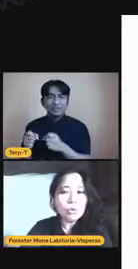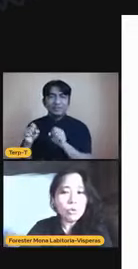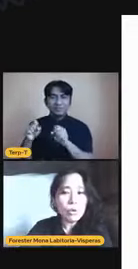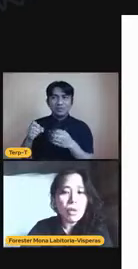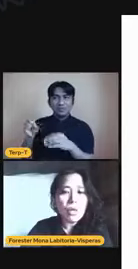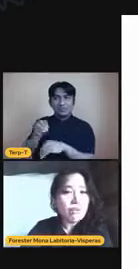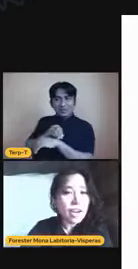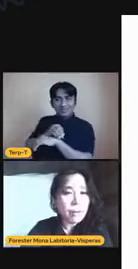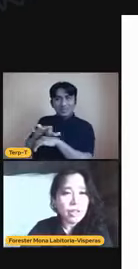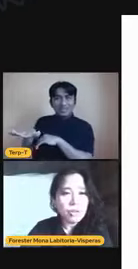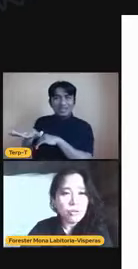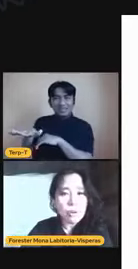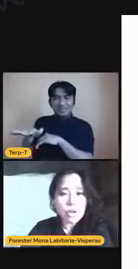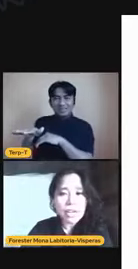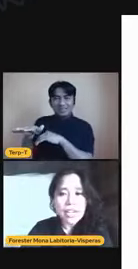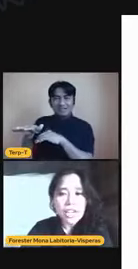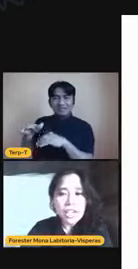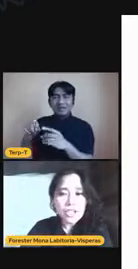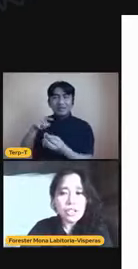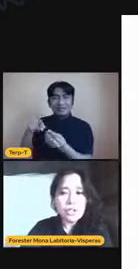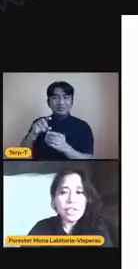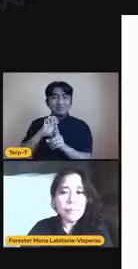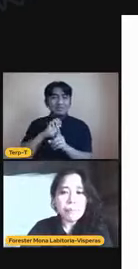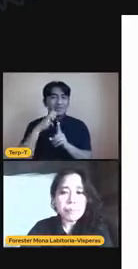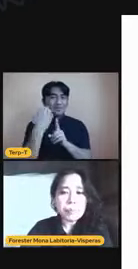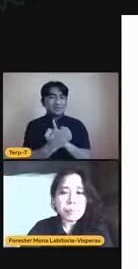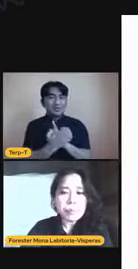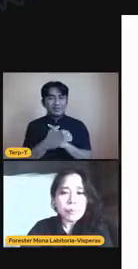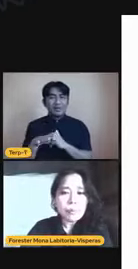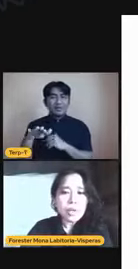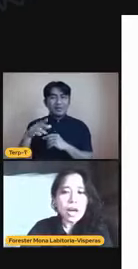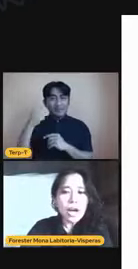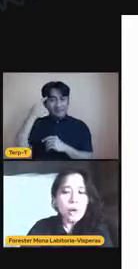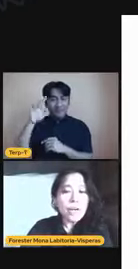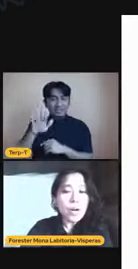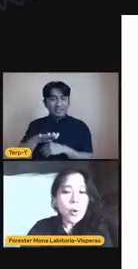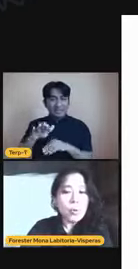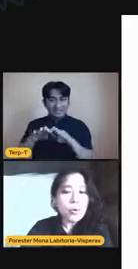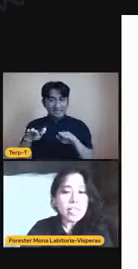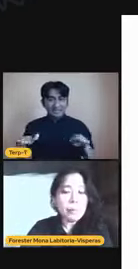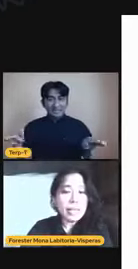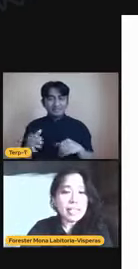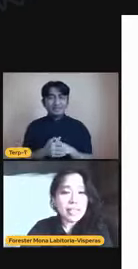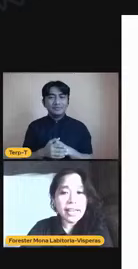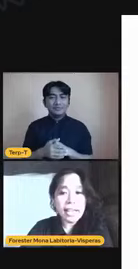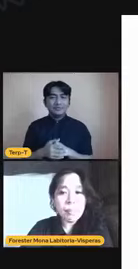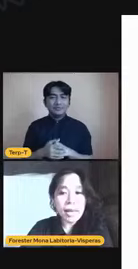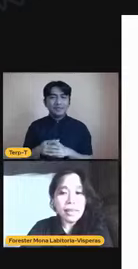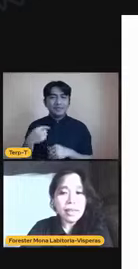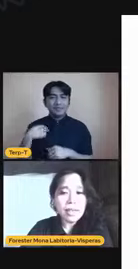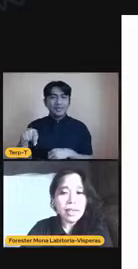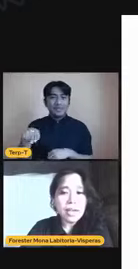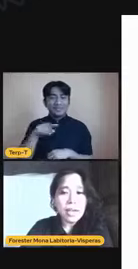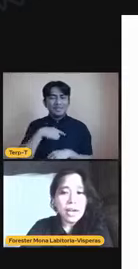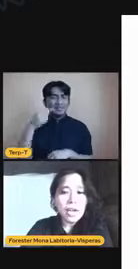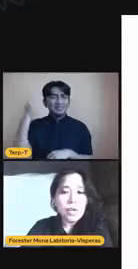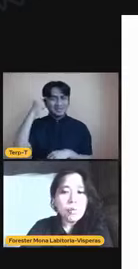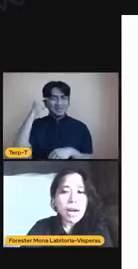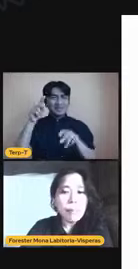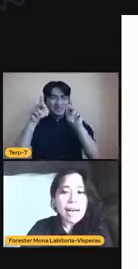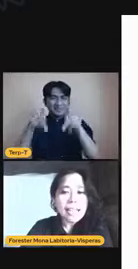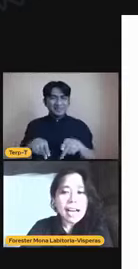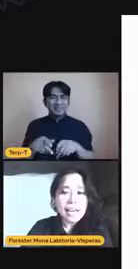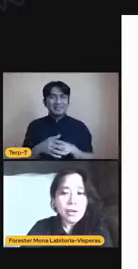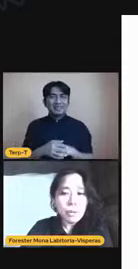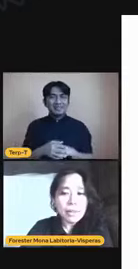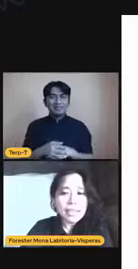at least influence to control the environment of our children. We are Homo sapiens, thinking men. Yung